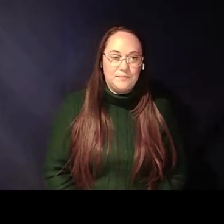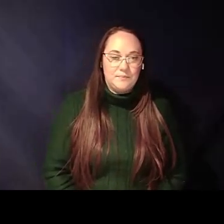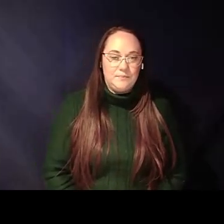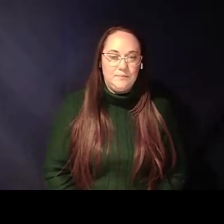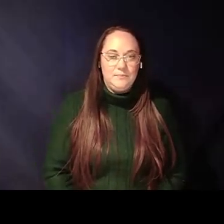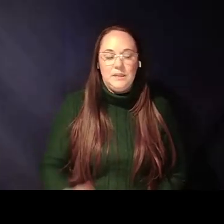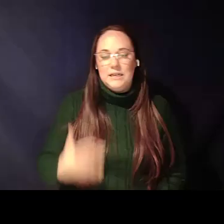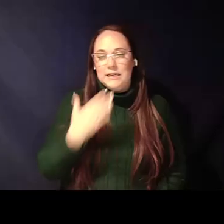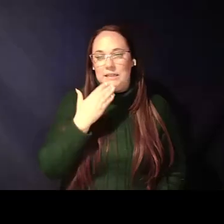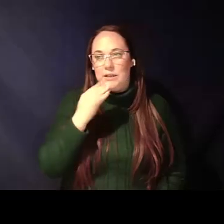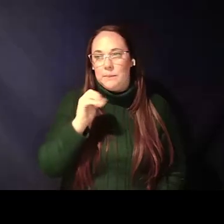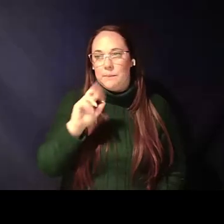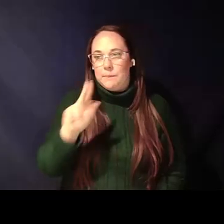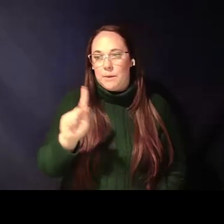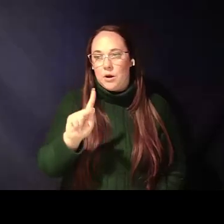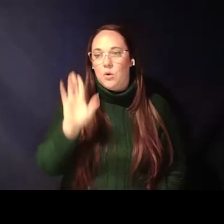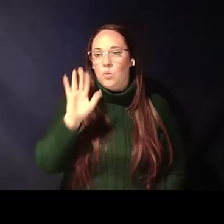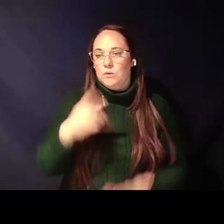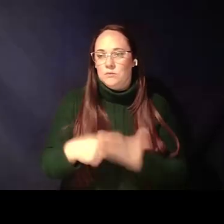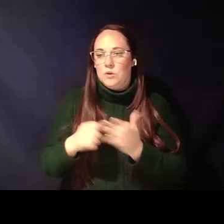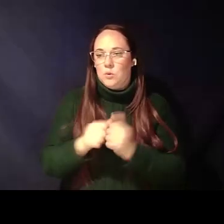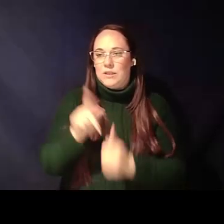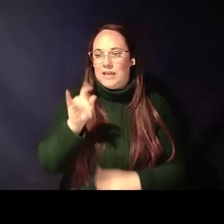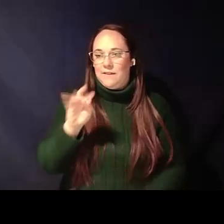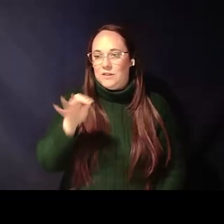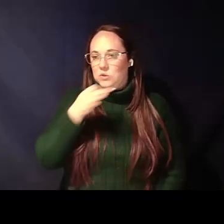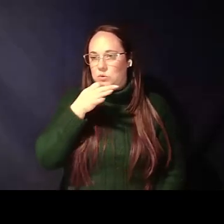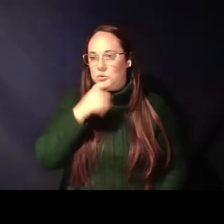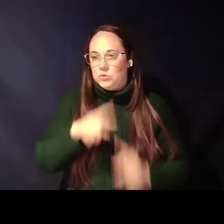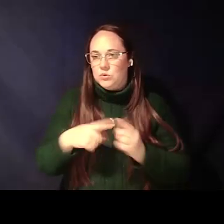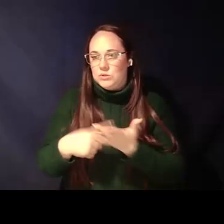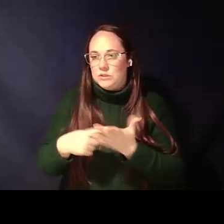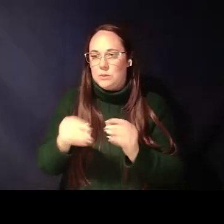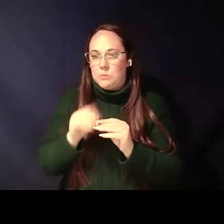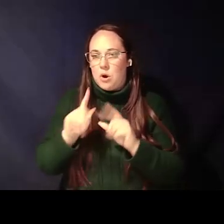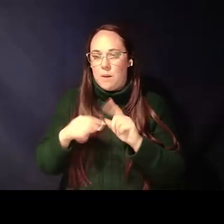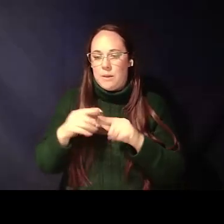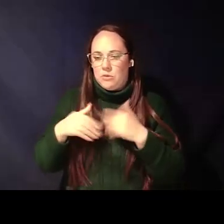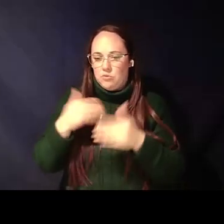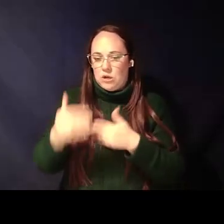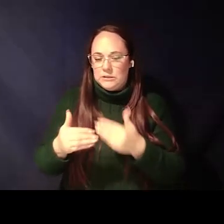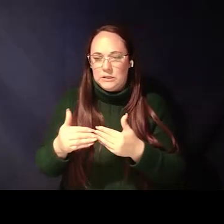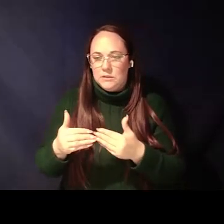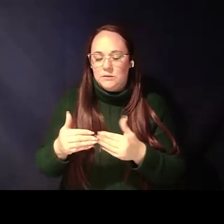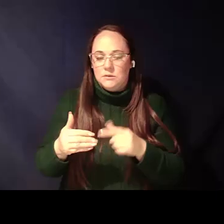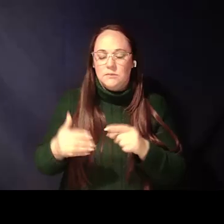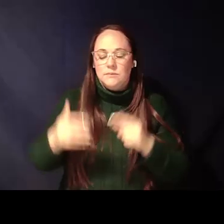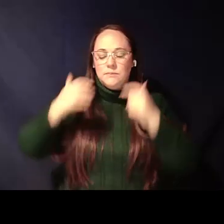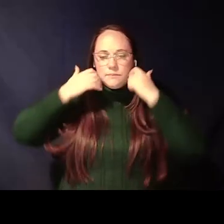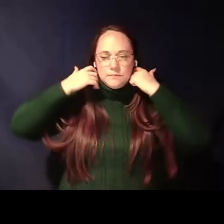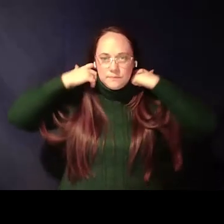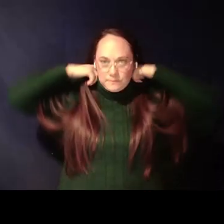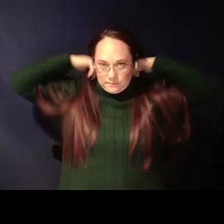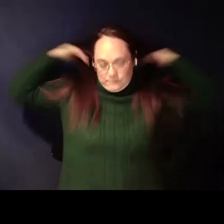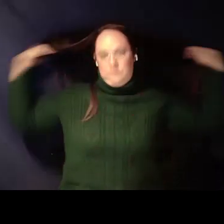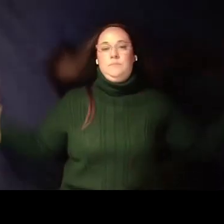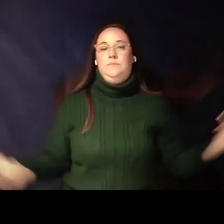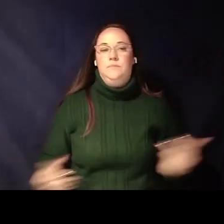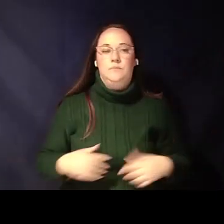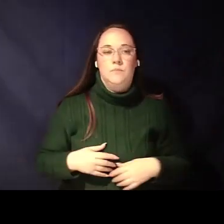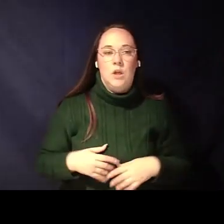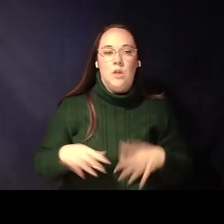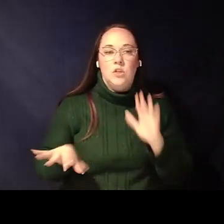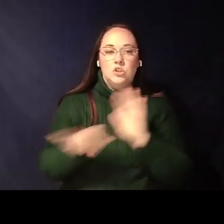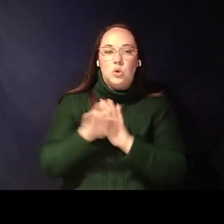Thank you, Mark. Kevin, I'm going to come back to you, and this gets more into a process question or methodology. The chosen years of analysis